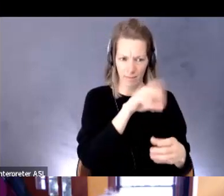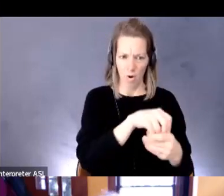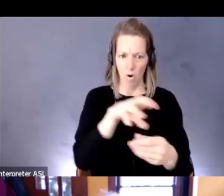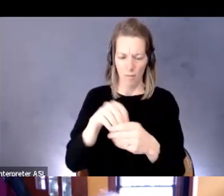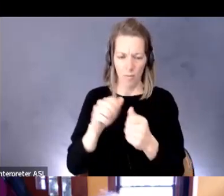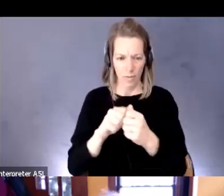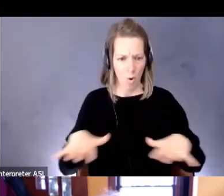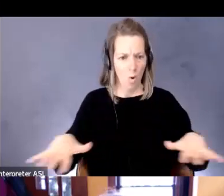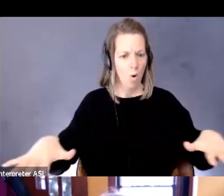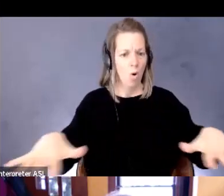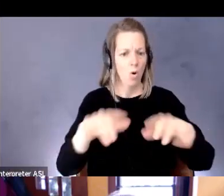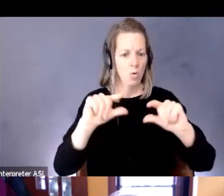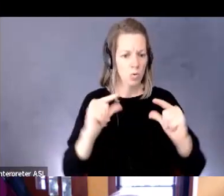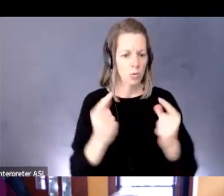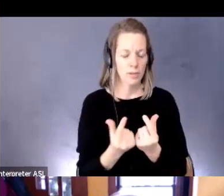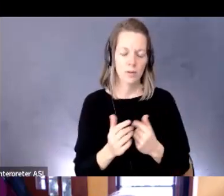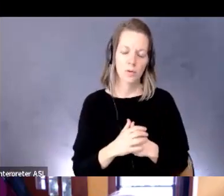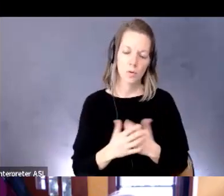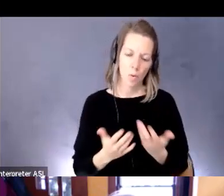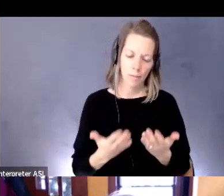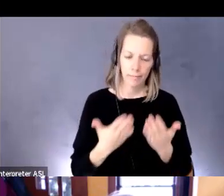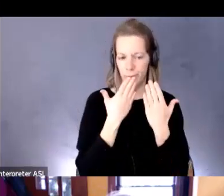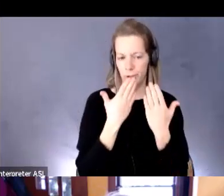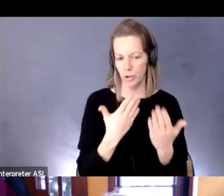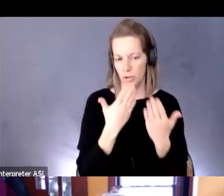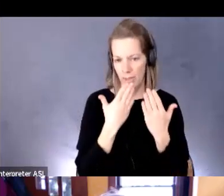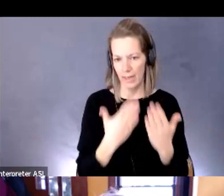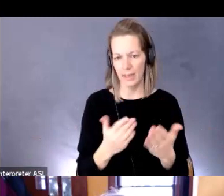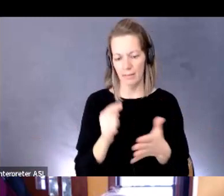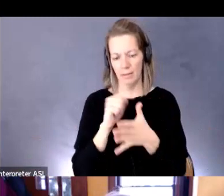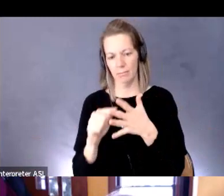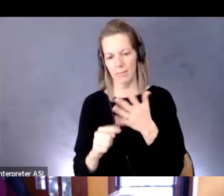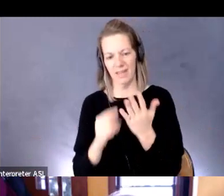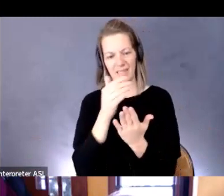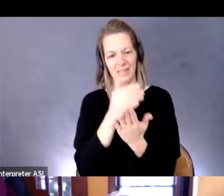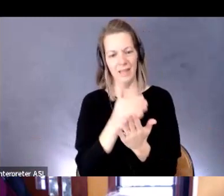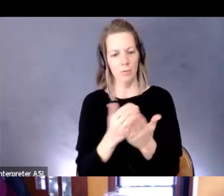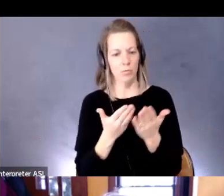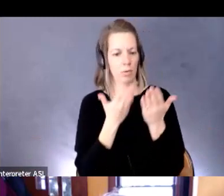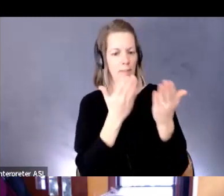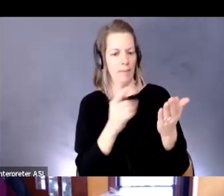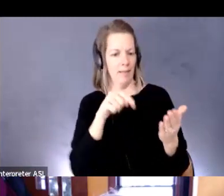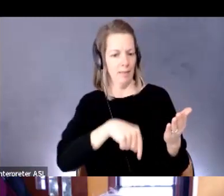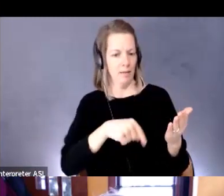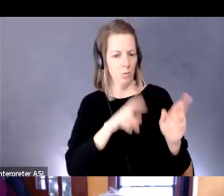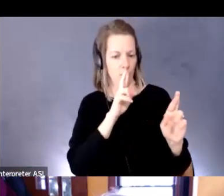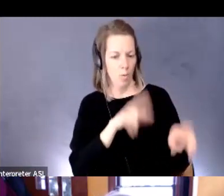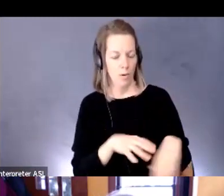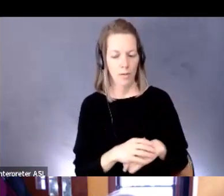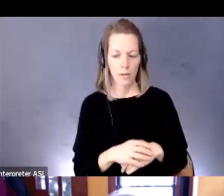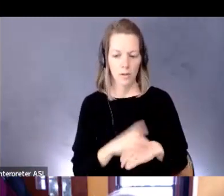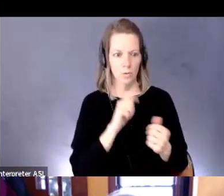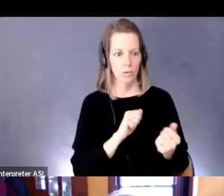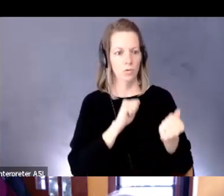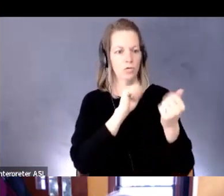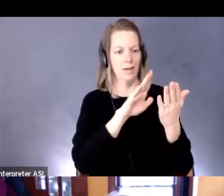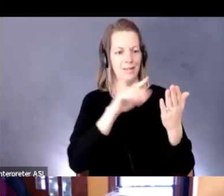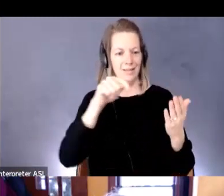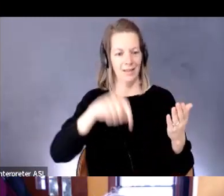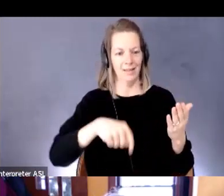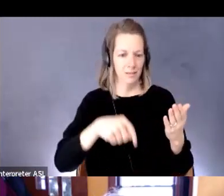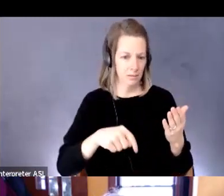really appreciate the steps recommended in this report to address this complex